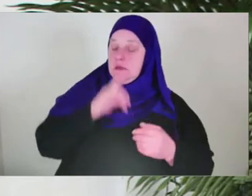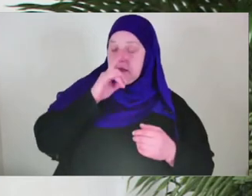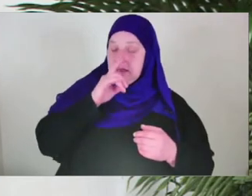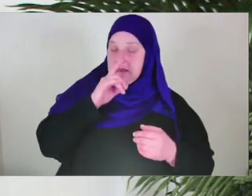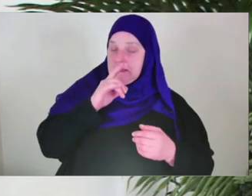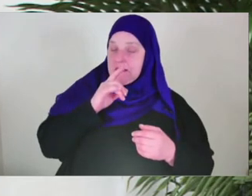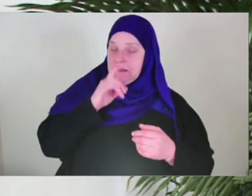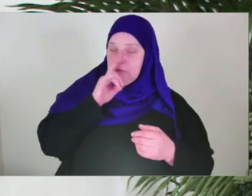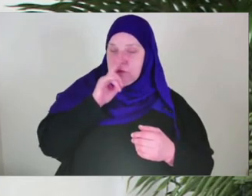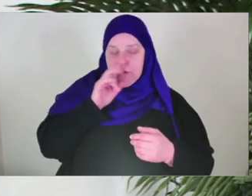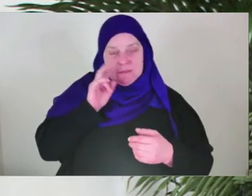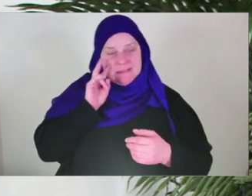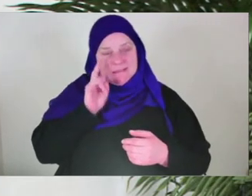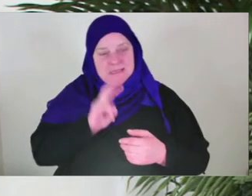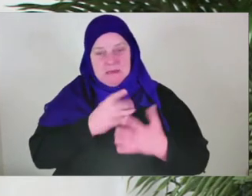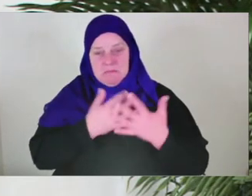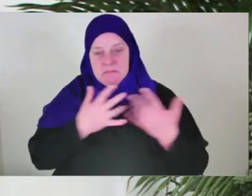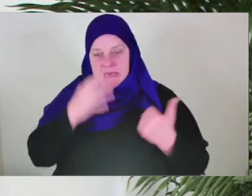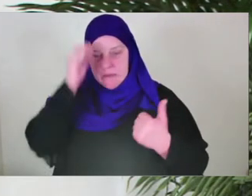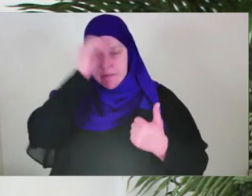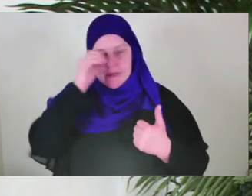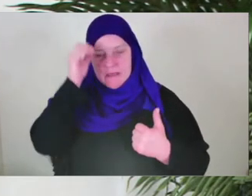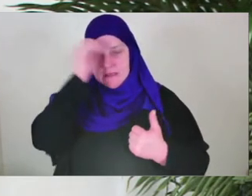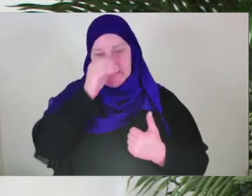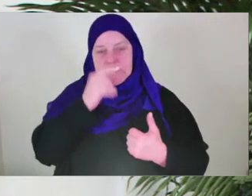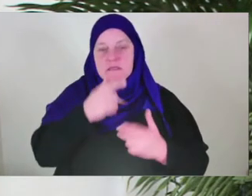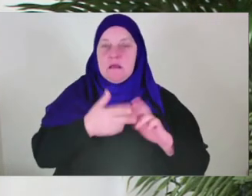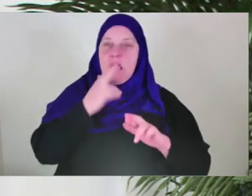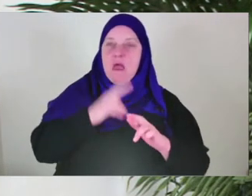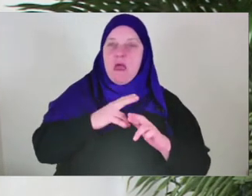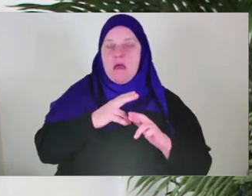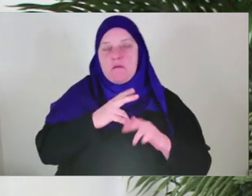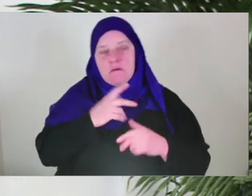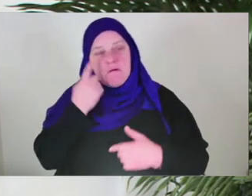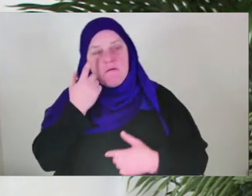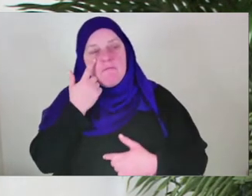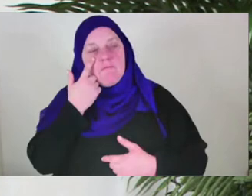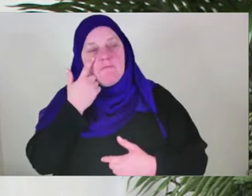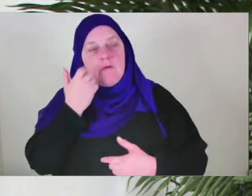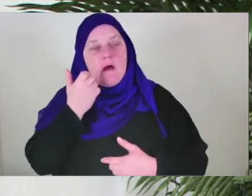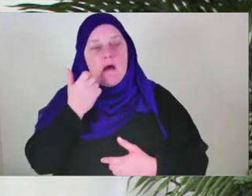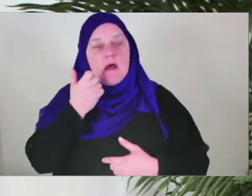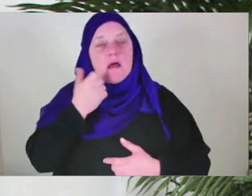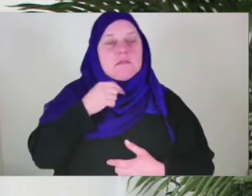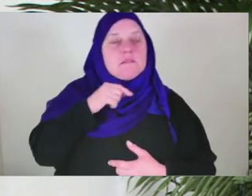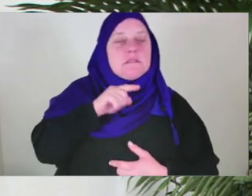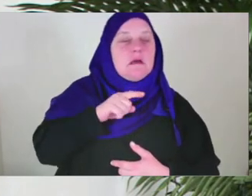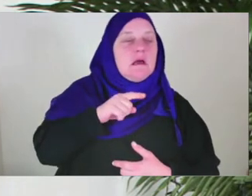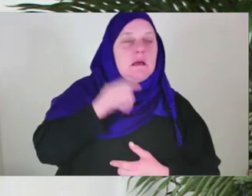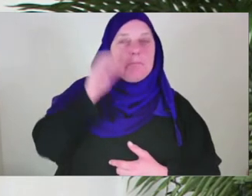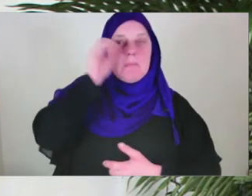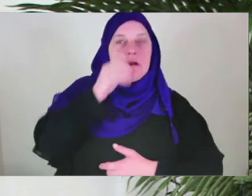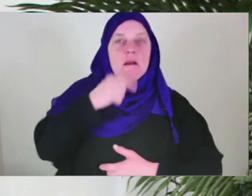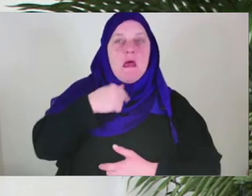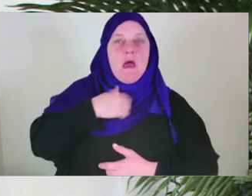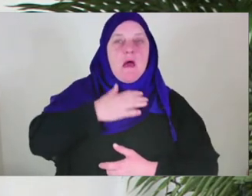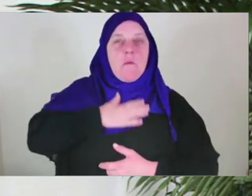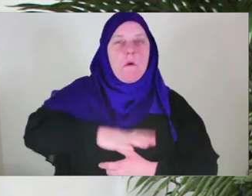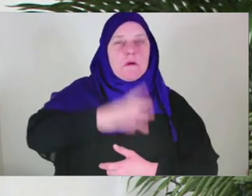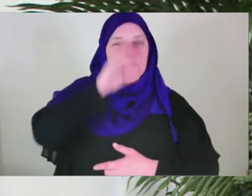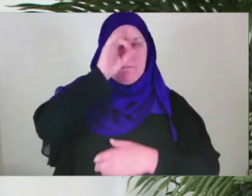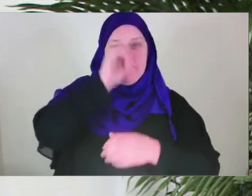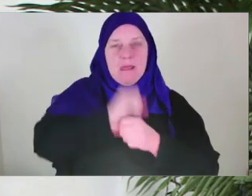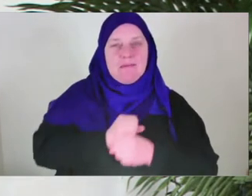Yes, unfortunately, there is a problem in many in many